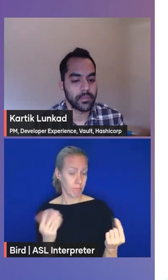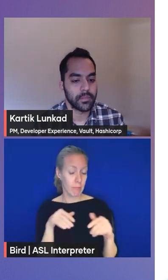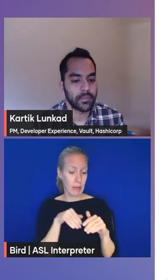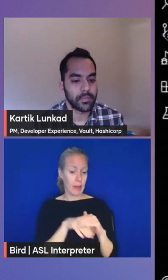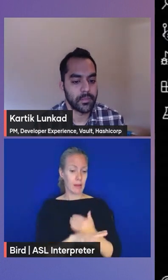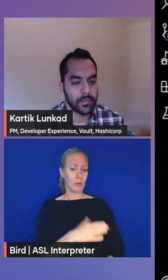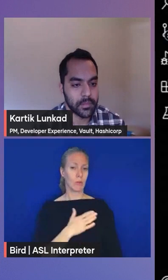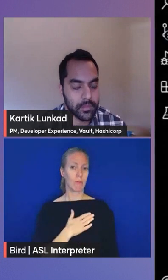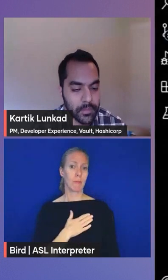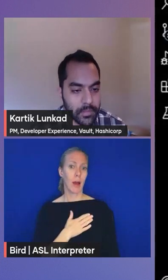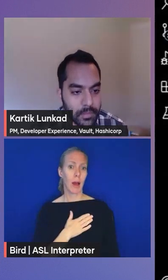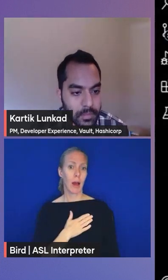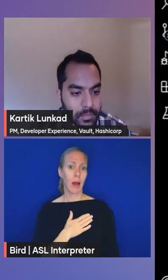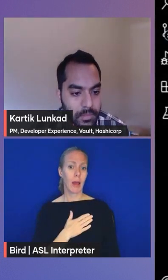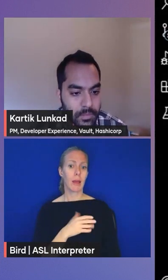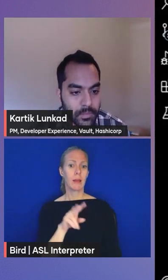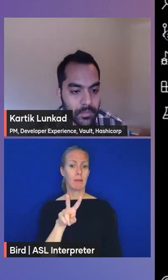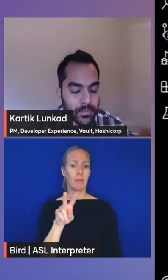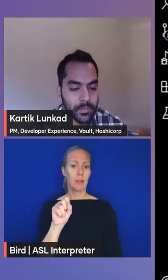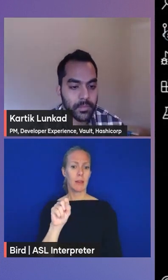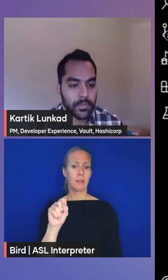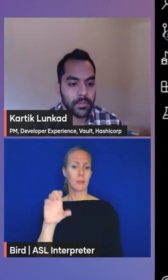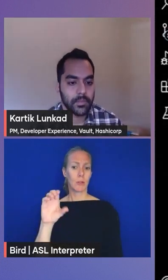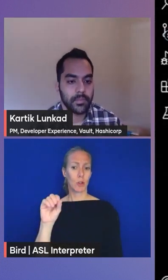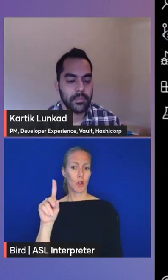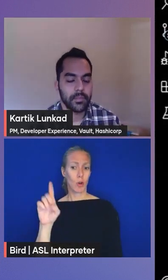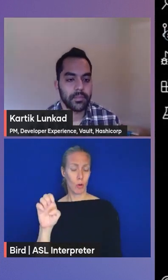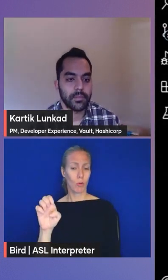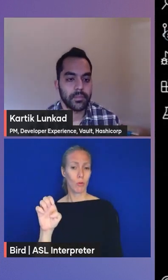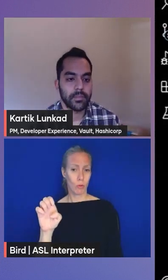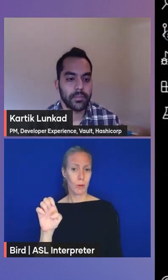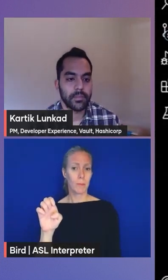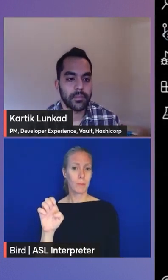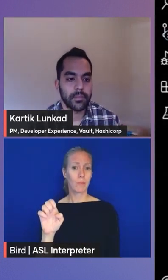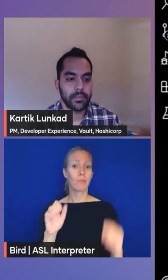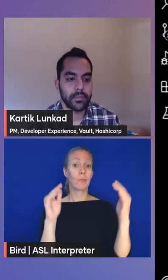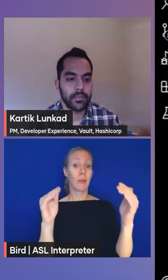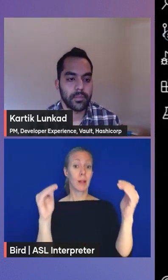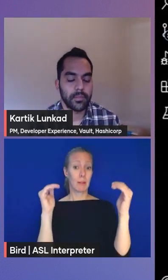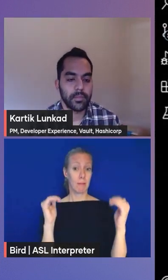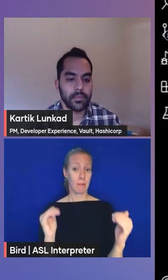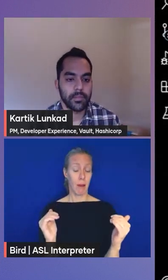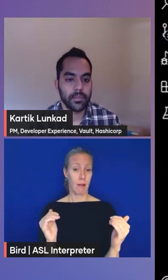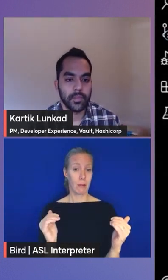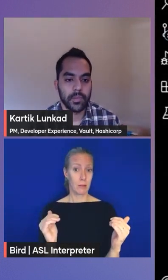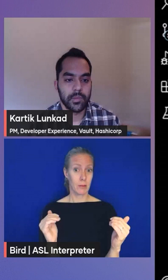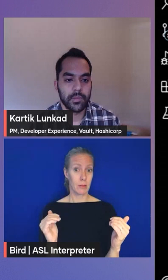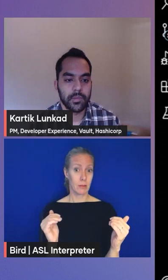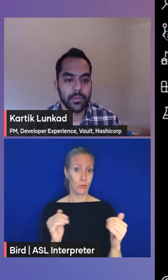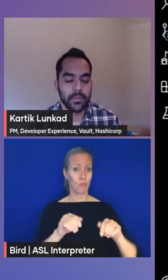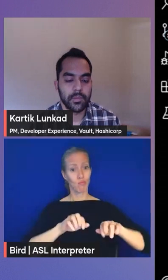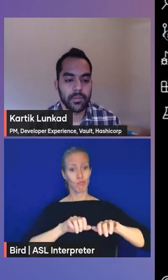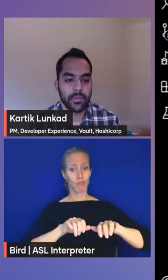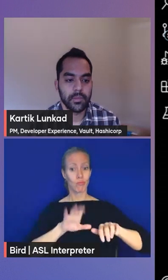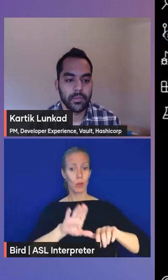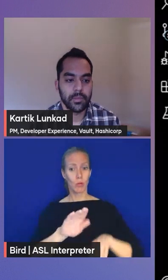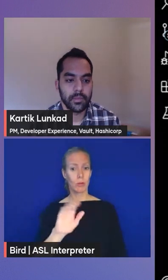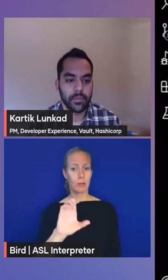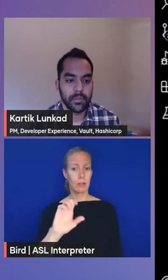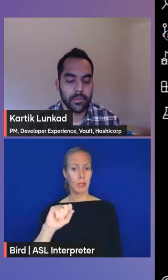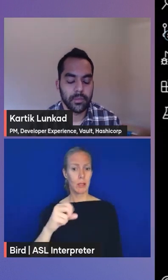my VS Code. The next step is to write up your C# or your